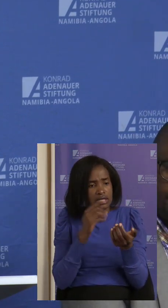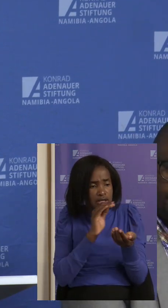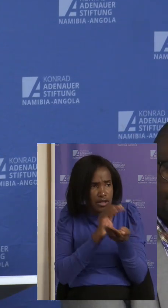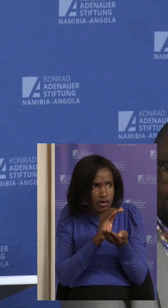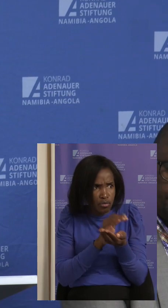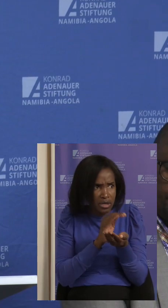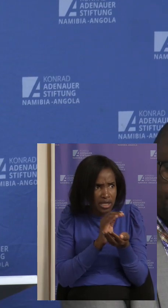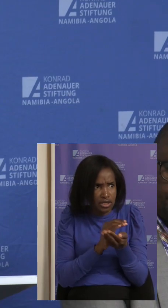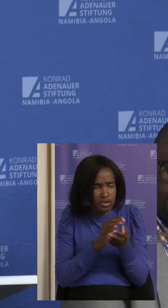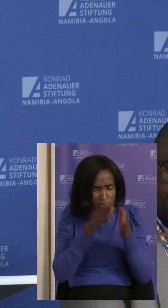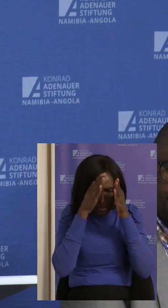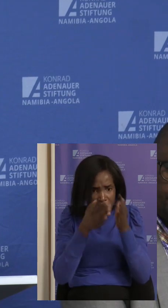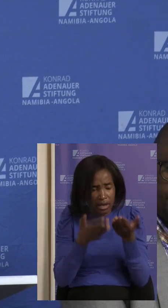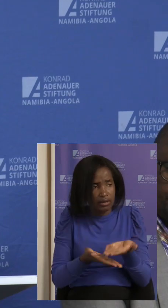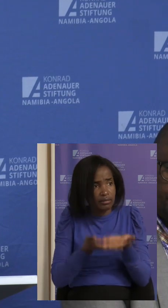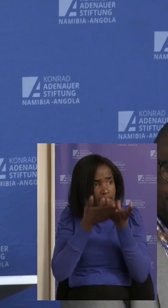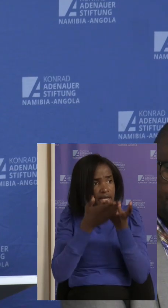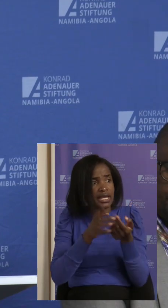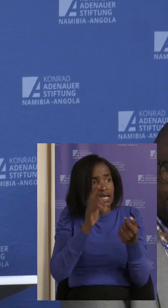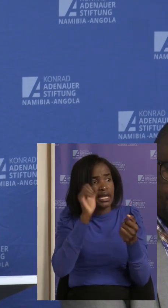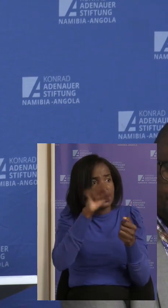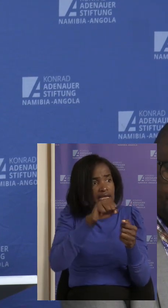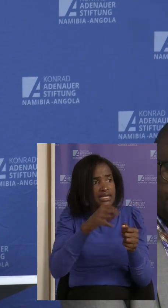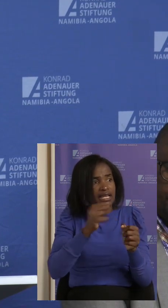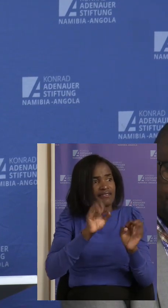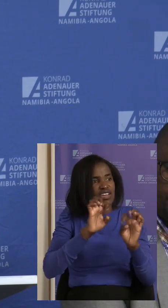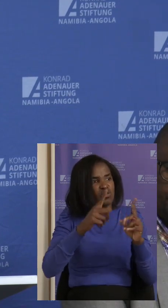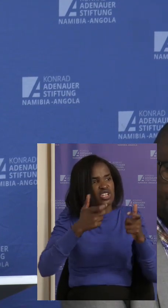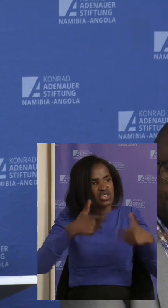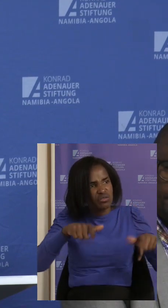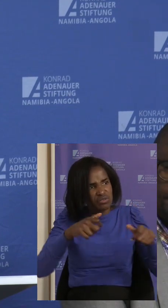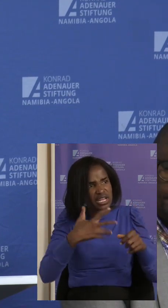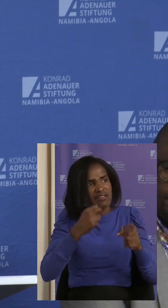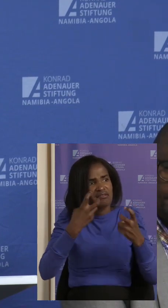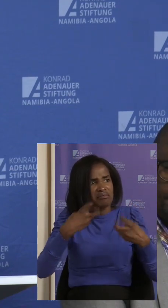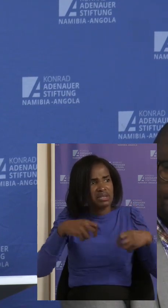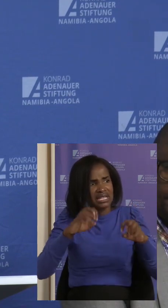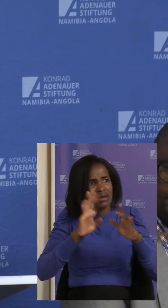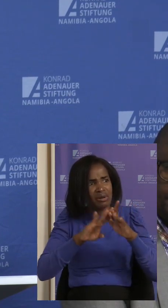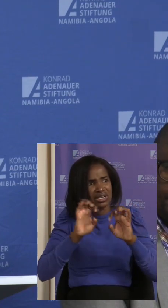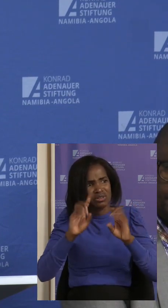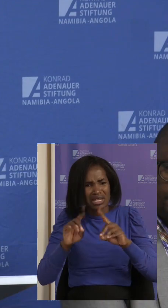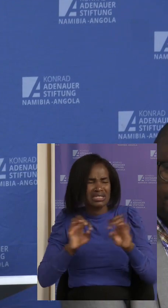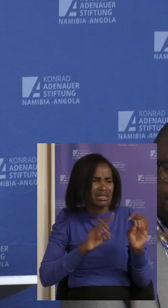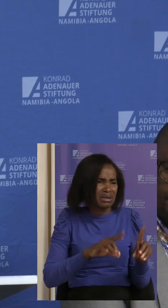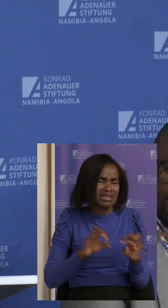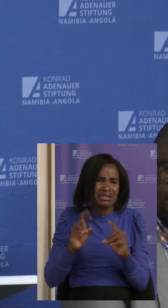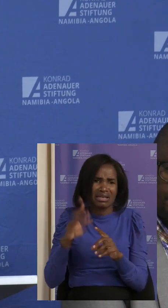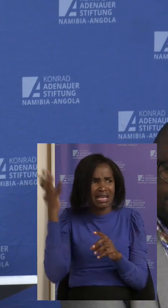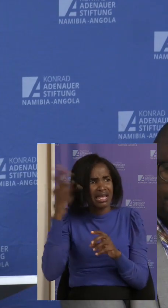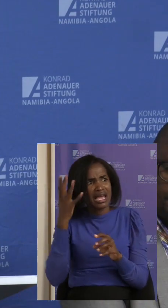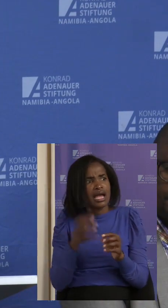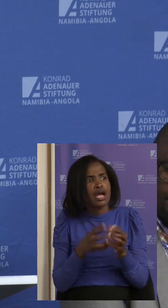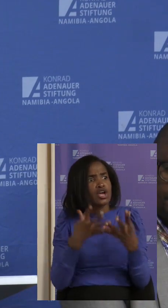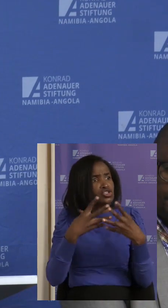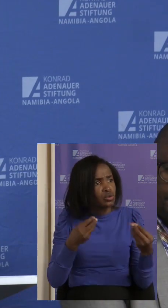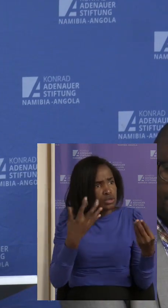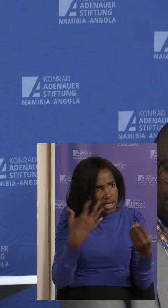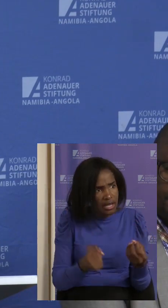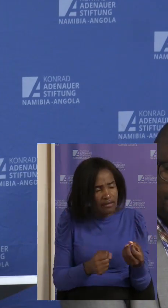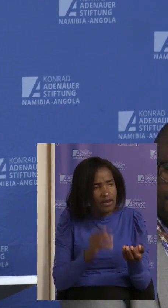seriously. Yes, we have education conferences, we have meetings, and there are solutions that are brought forward. There are strategies that are